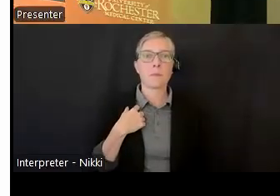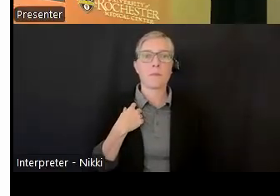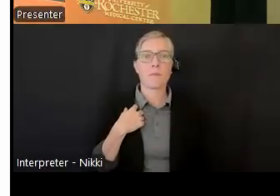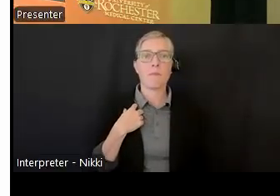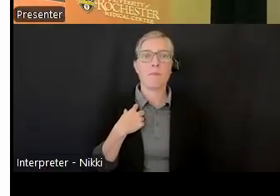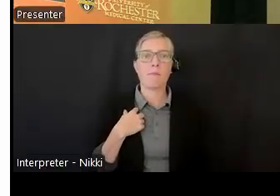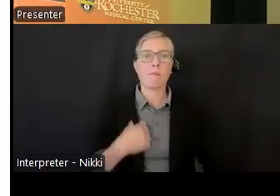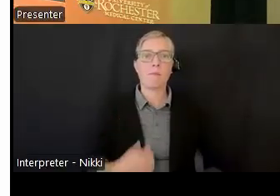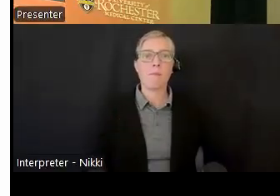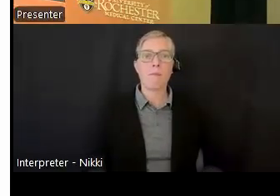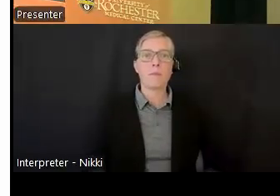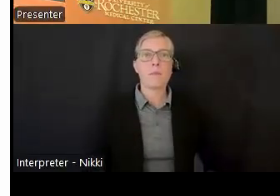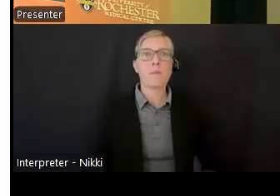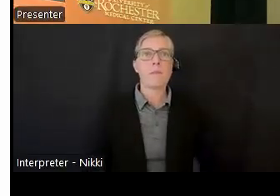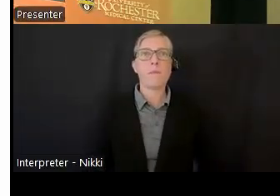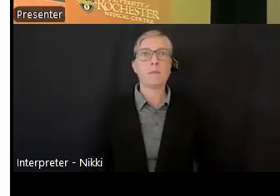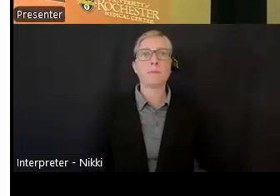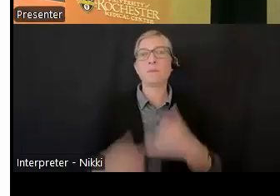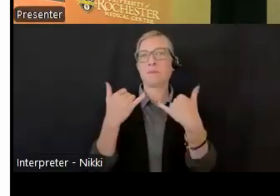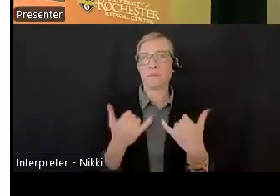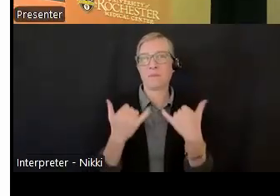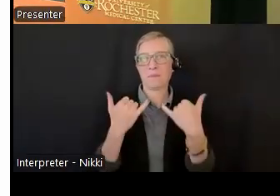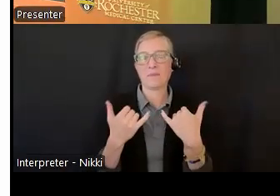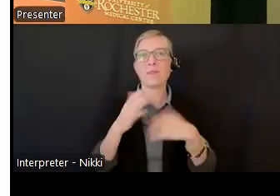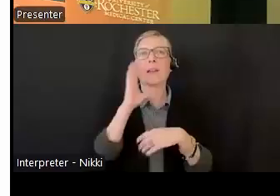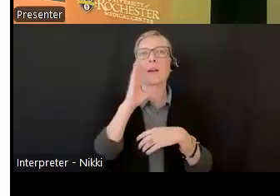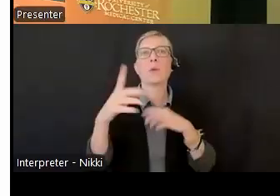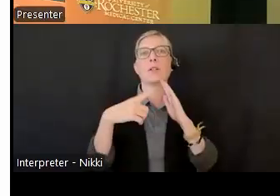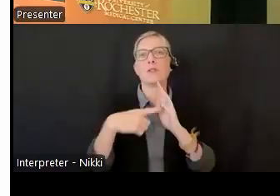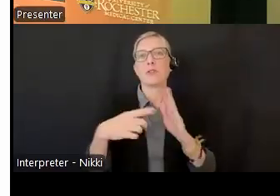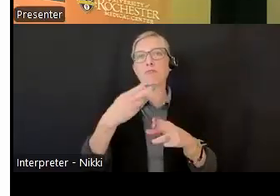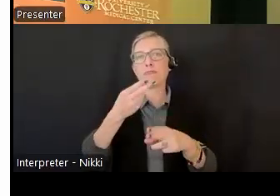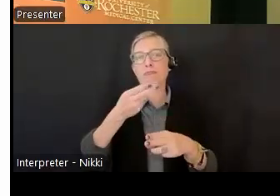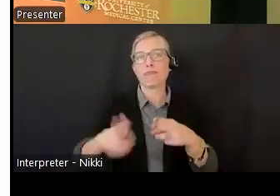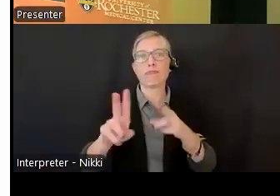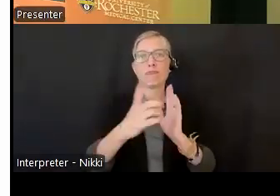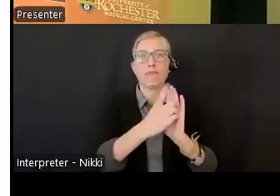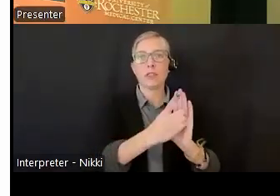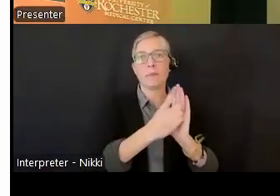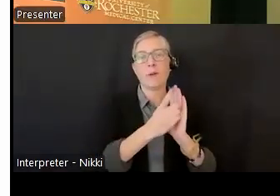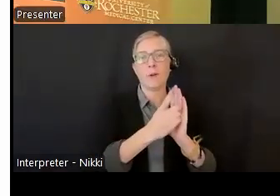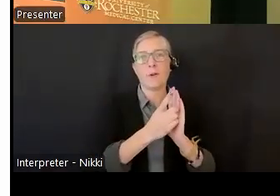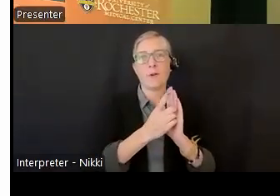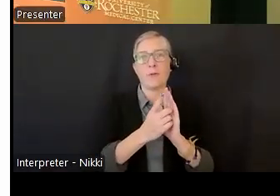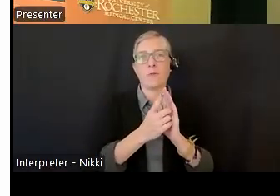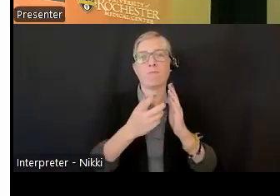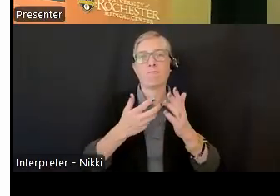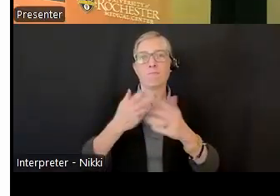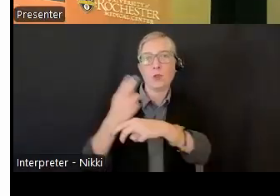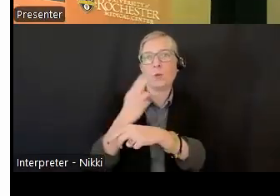So now I'm actually going to show an overview of what it's like actually interacting with the platform and what